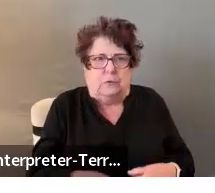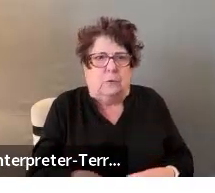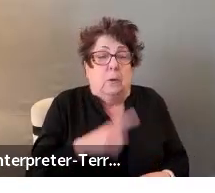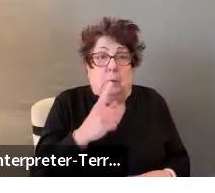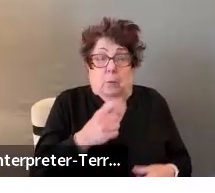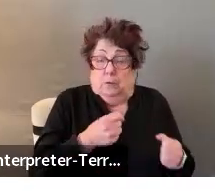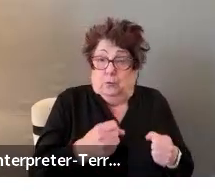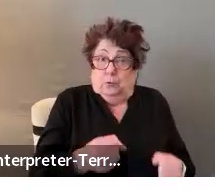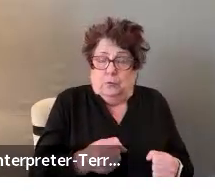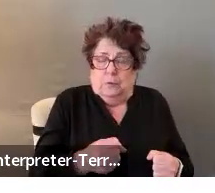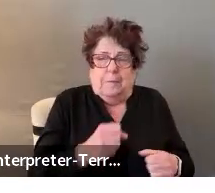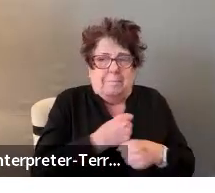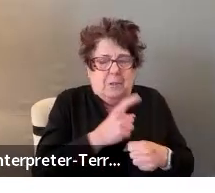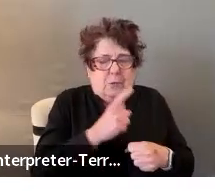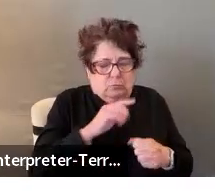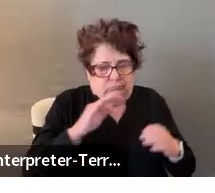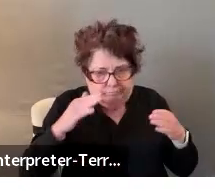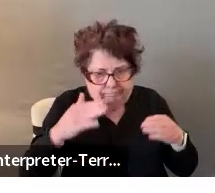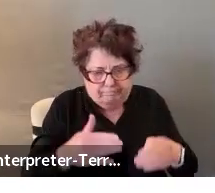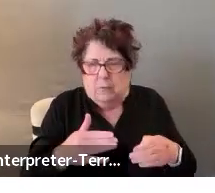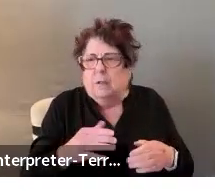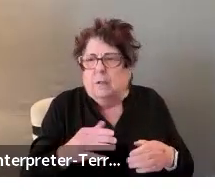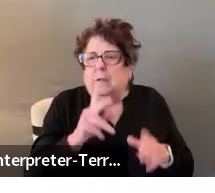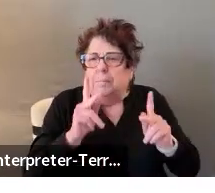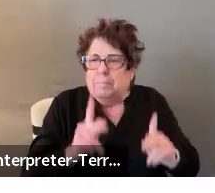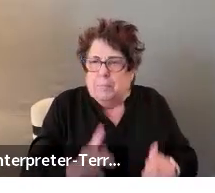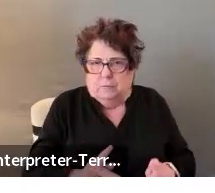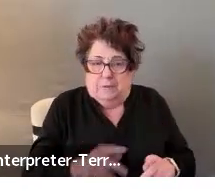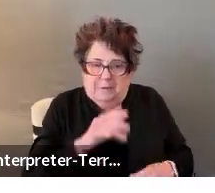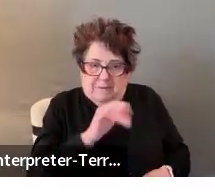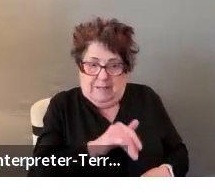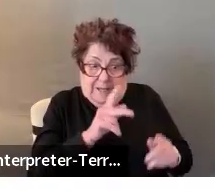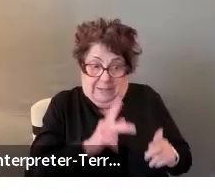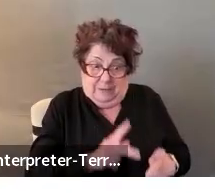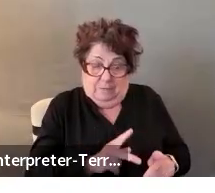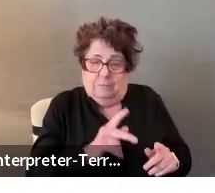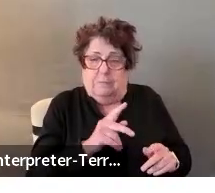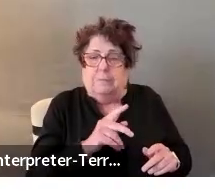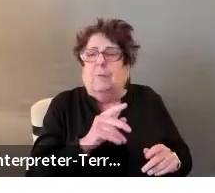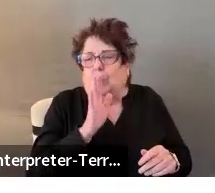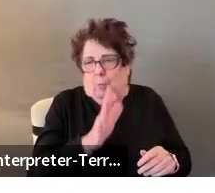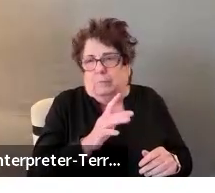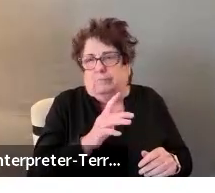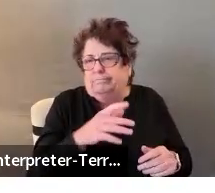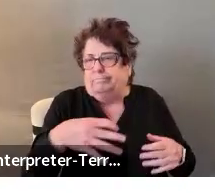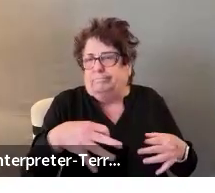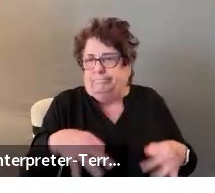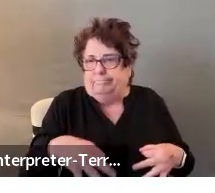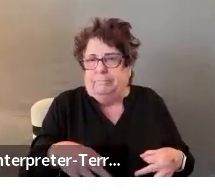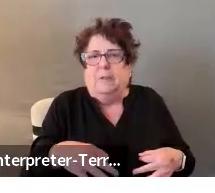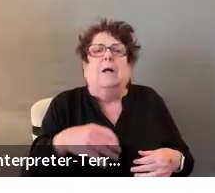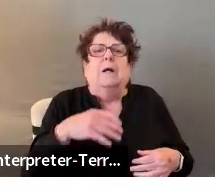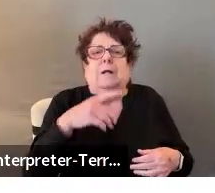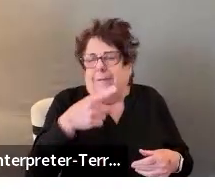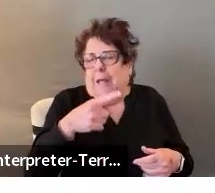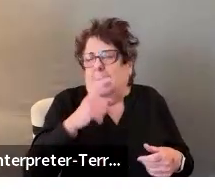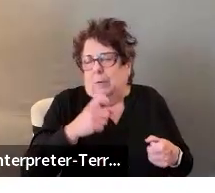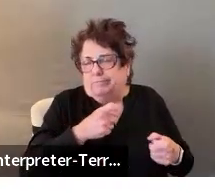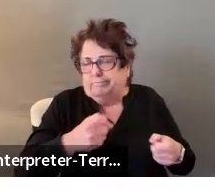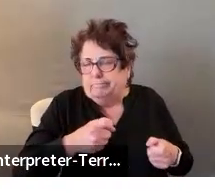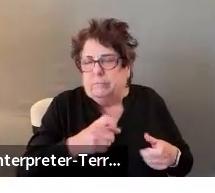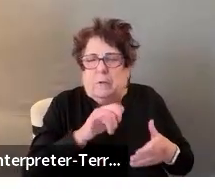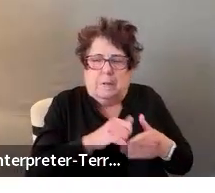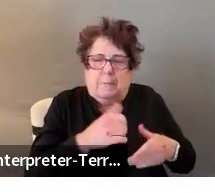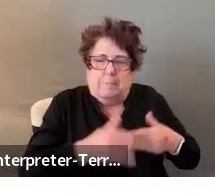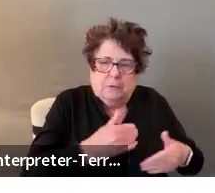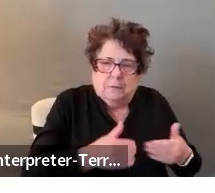a person-centered approach in which the individual directs the process. Effective and appropriate home modification or